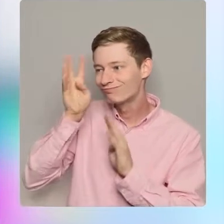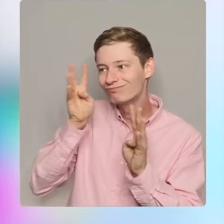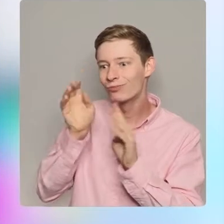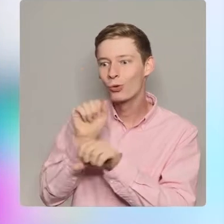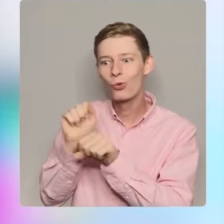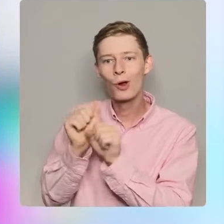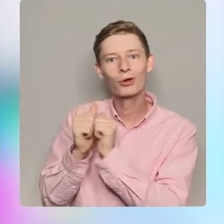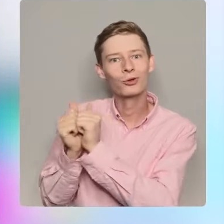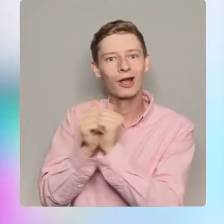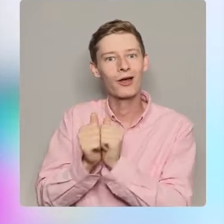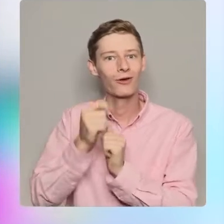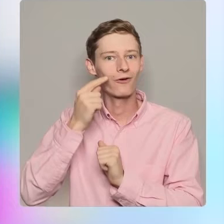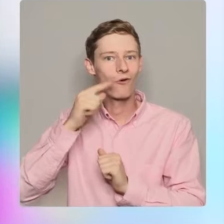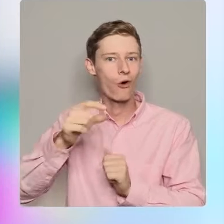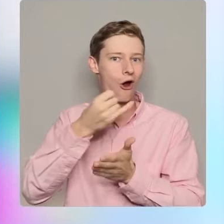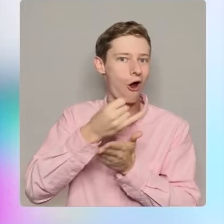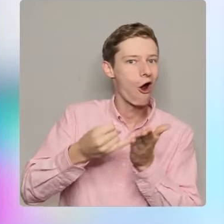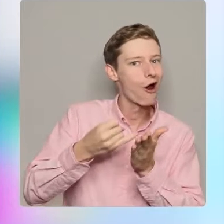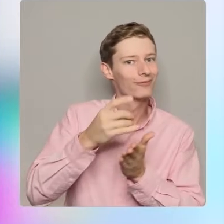video examples.